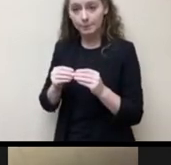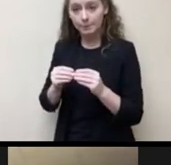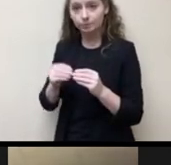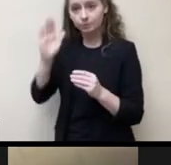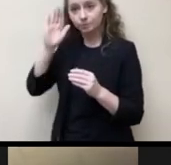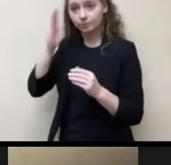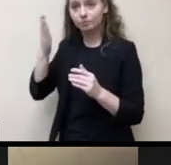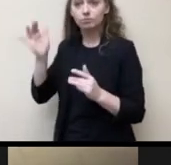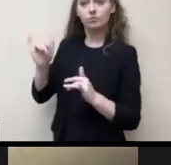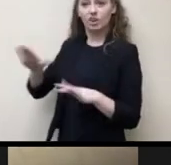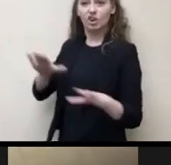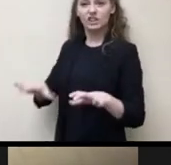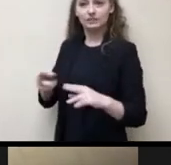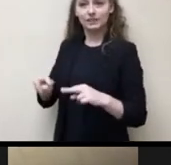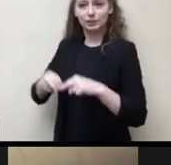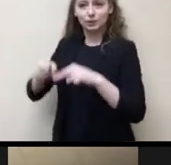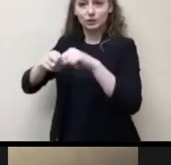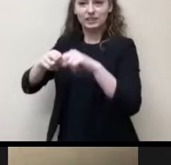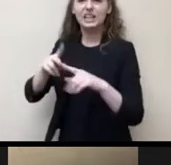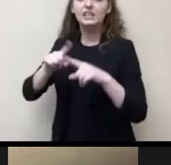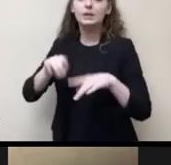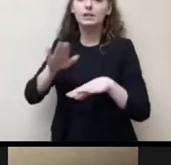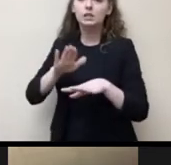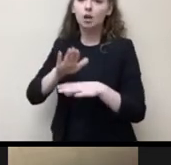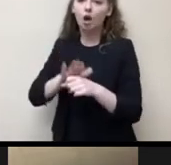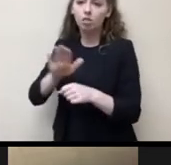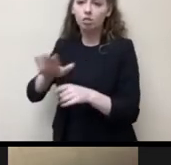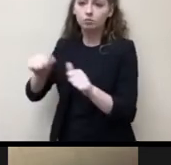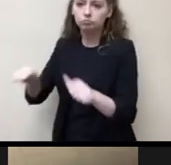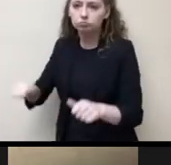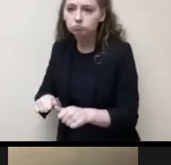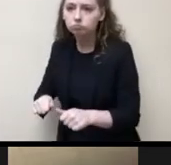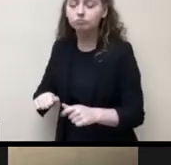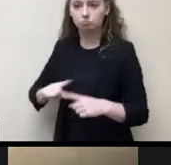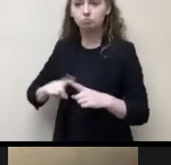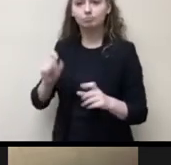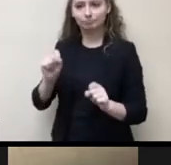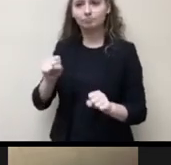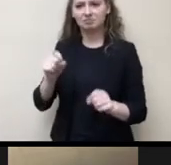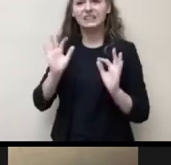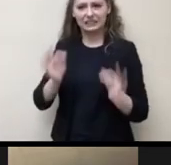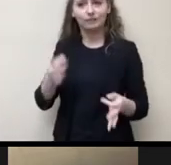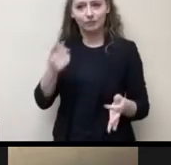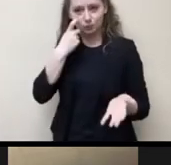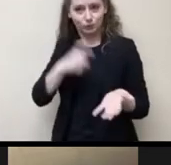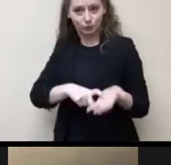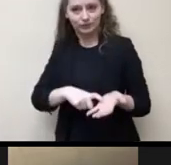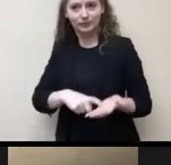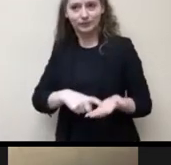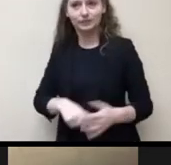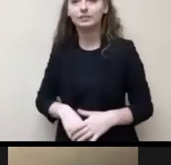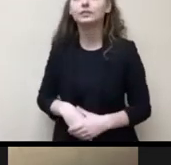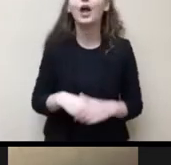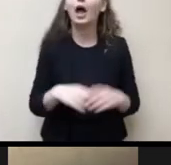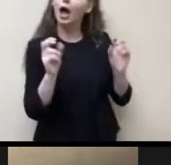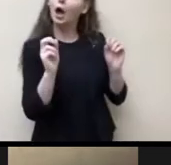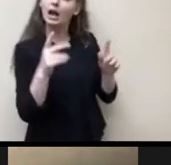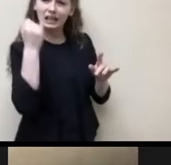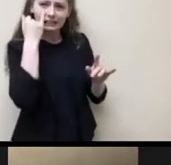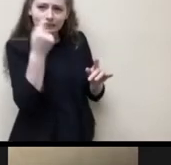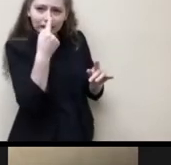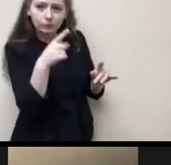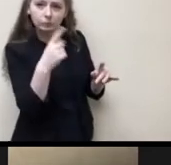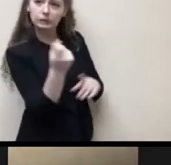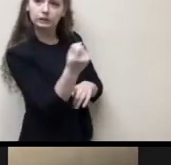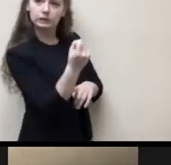but we've definitely noticed some increases. Okay. All right, Dr. Frank, if you don't mind hanging on, just in case I get questions